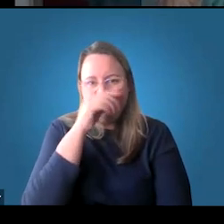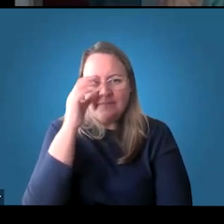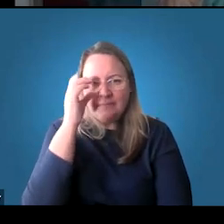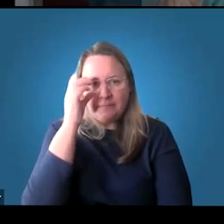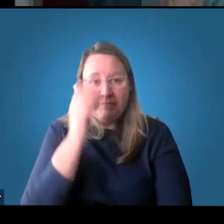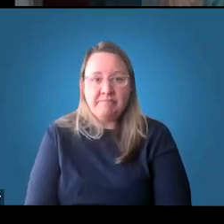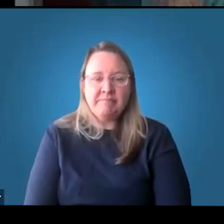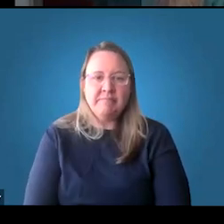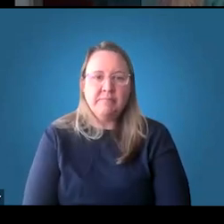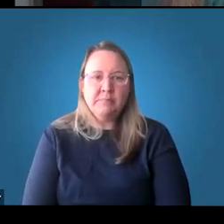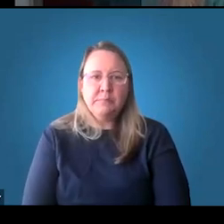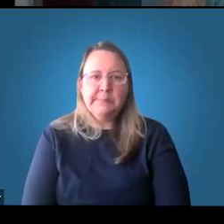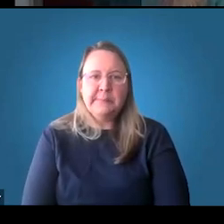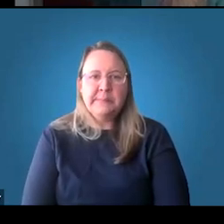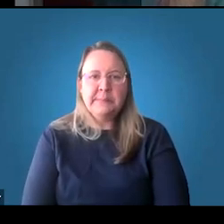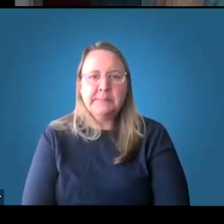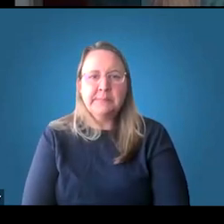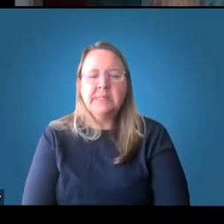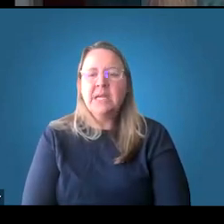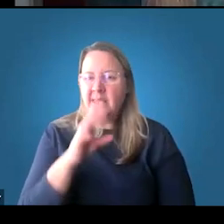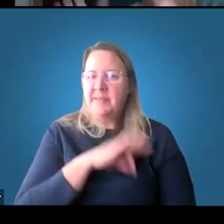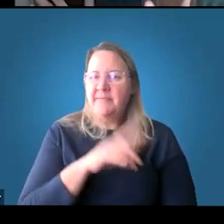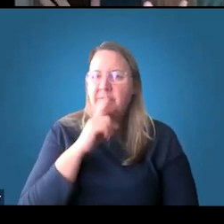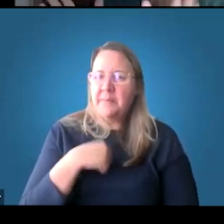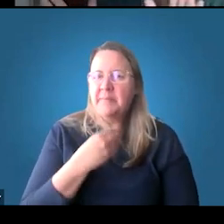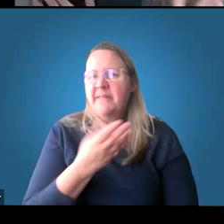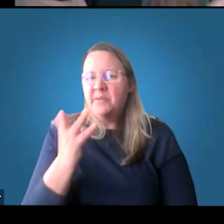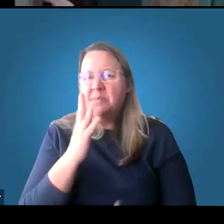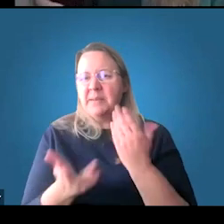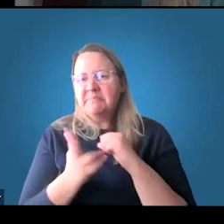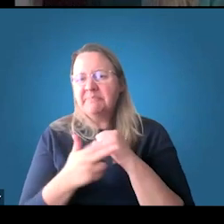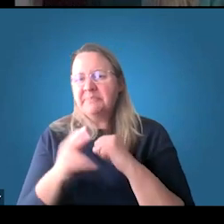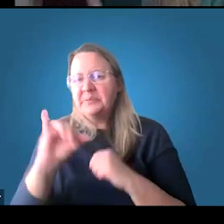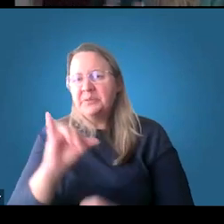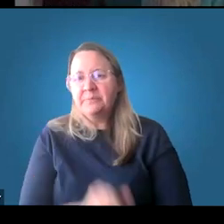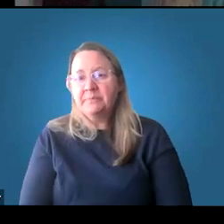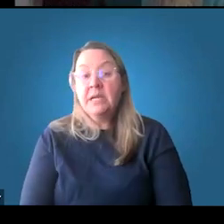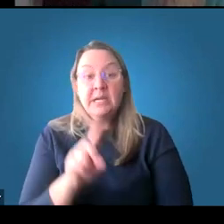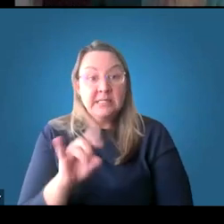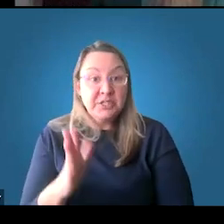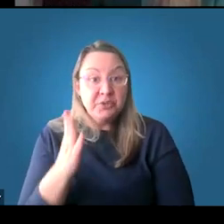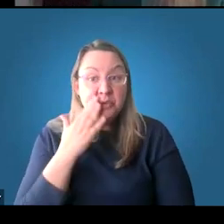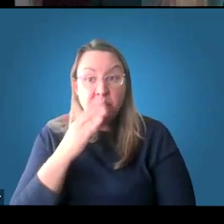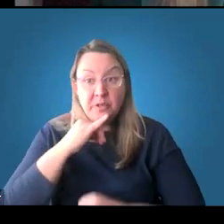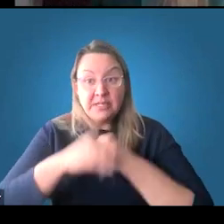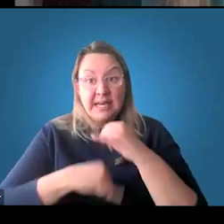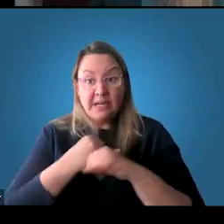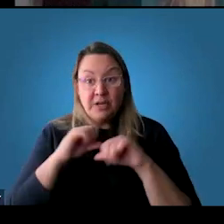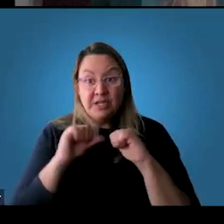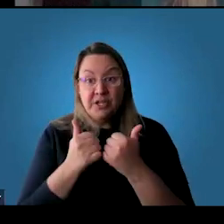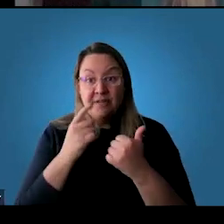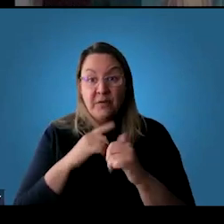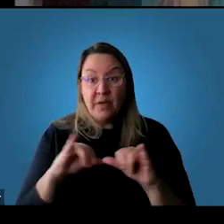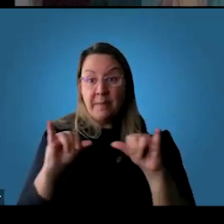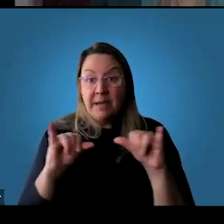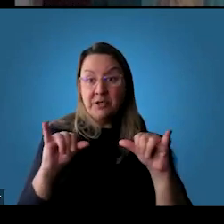bookmarked that I want to make sure you can benefit from as well. Um, First up, did you know that there is an international association for the